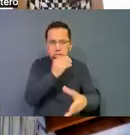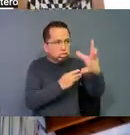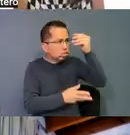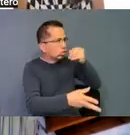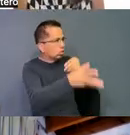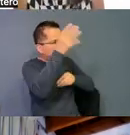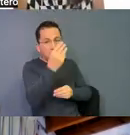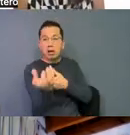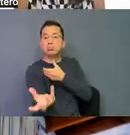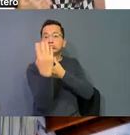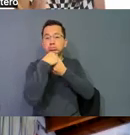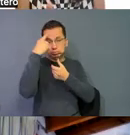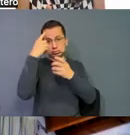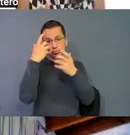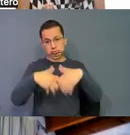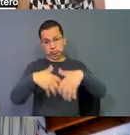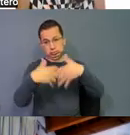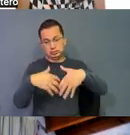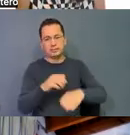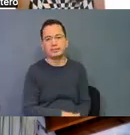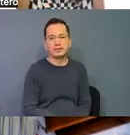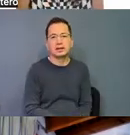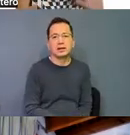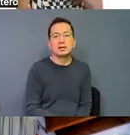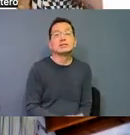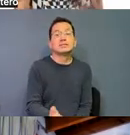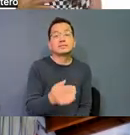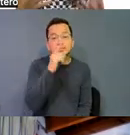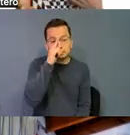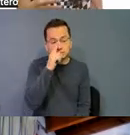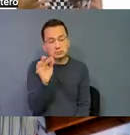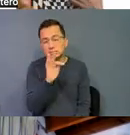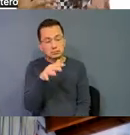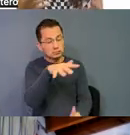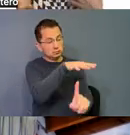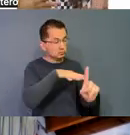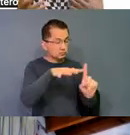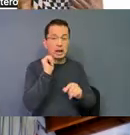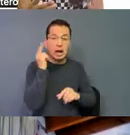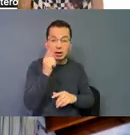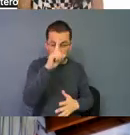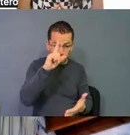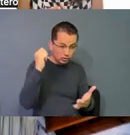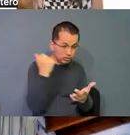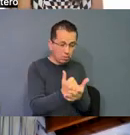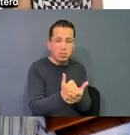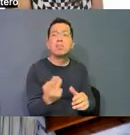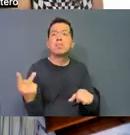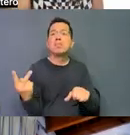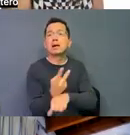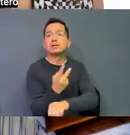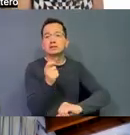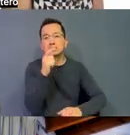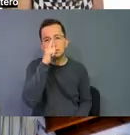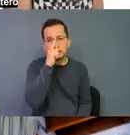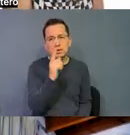Trauma can be notice in the body when there's a lot of mood swings, when there are